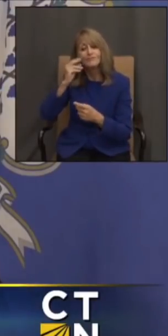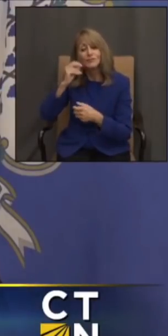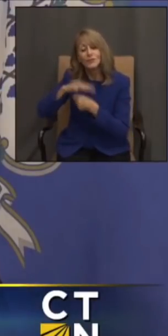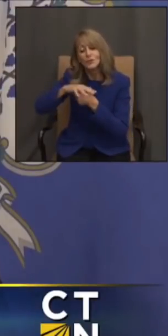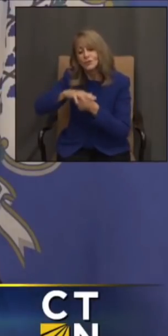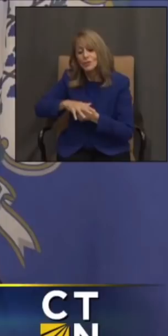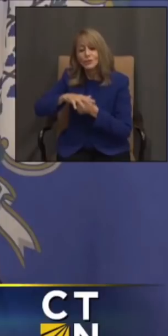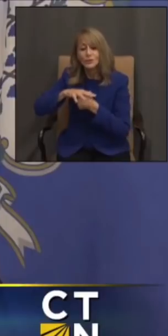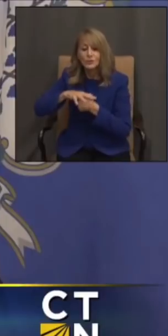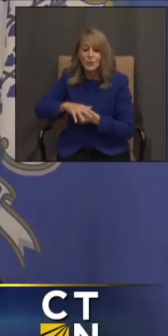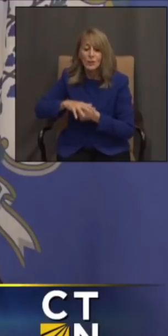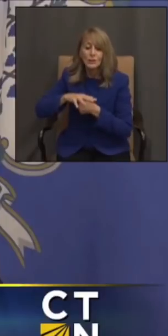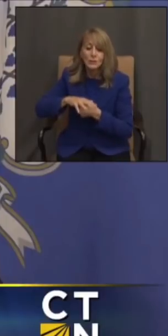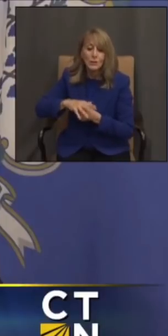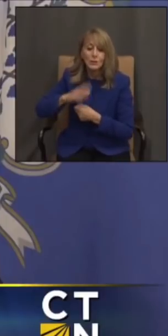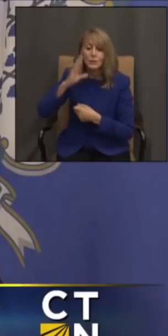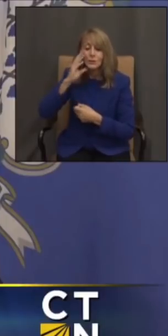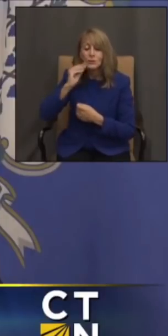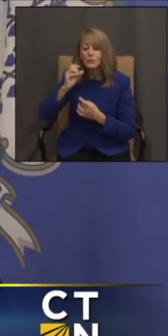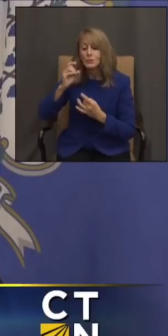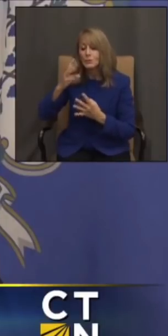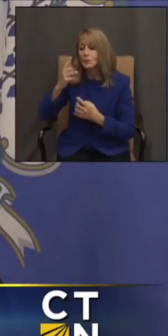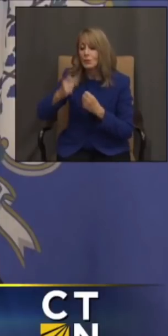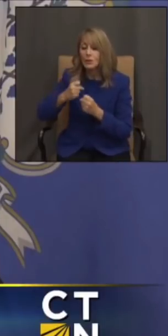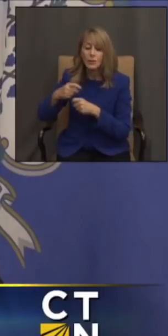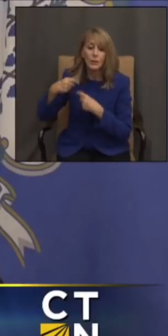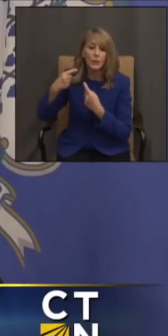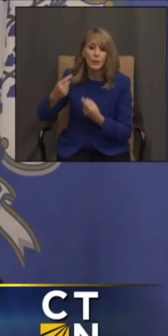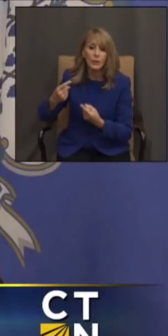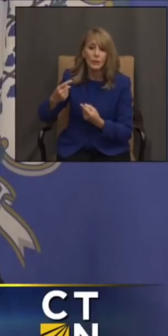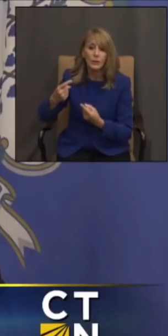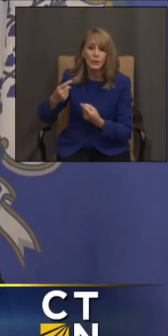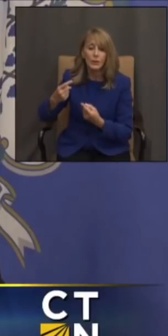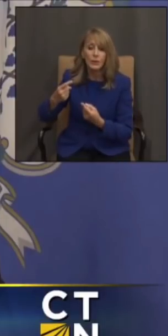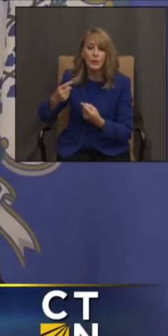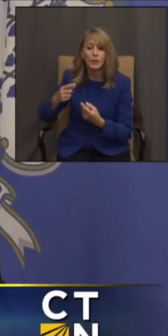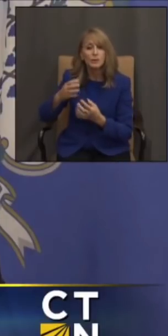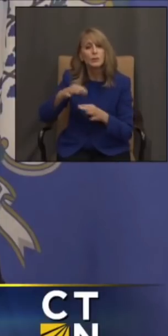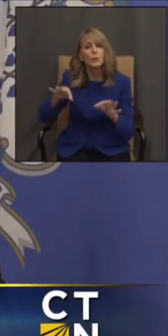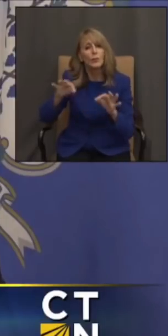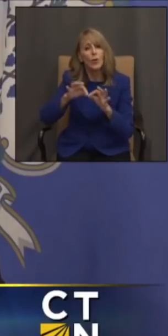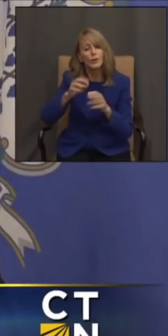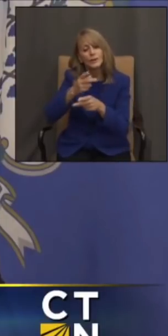people have been through over this last year. Continue to look out for each other,